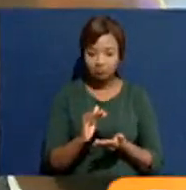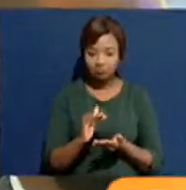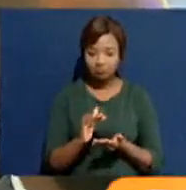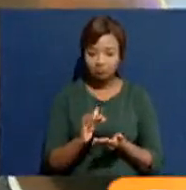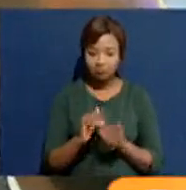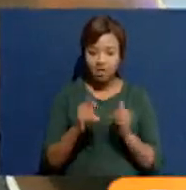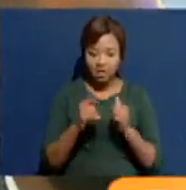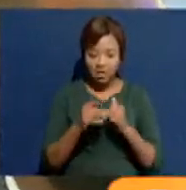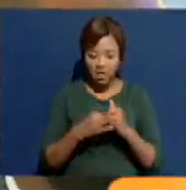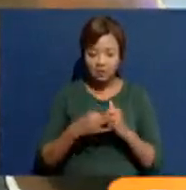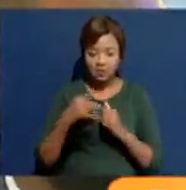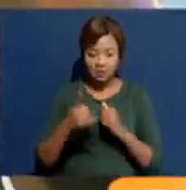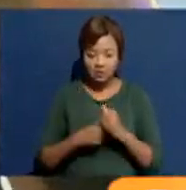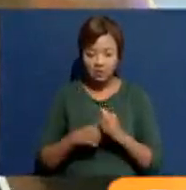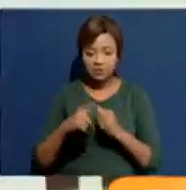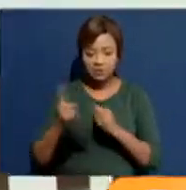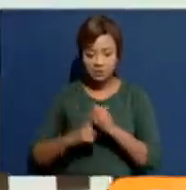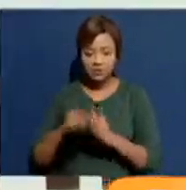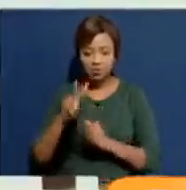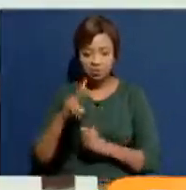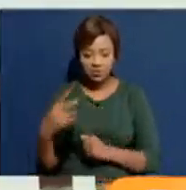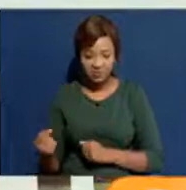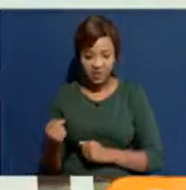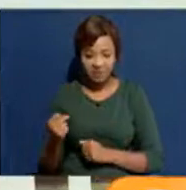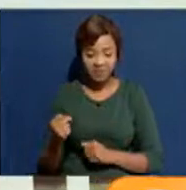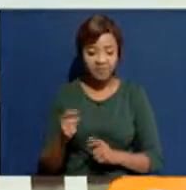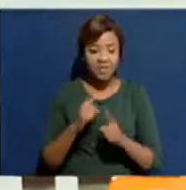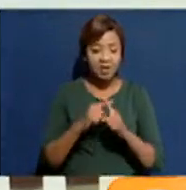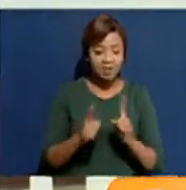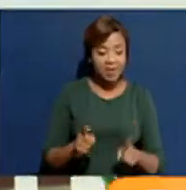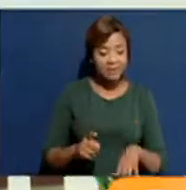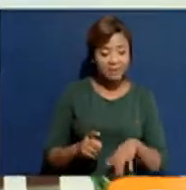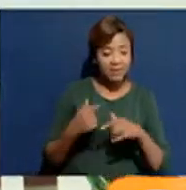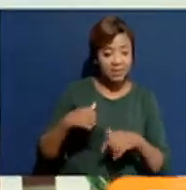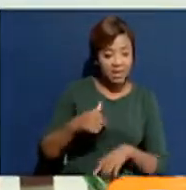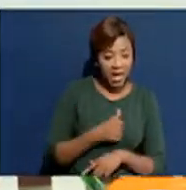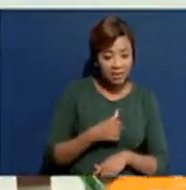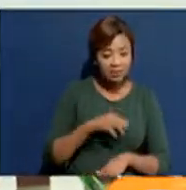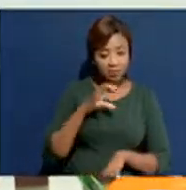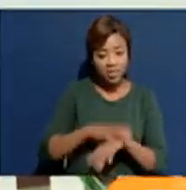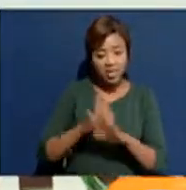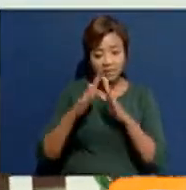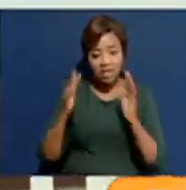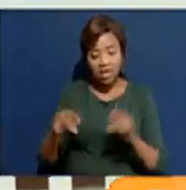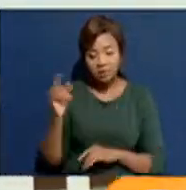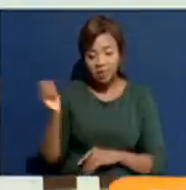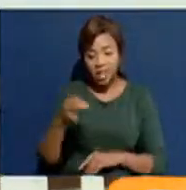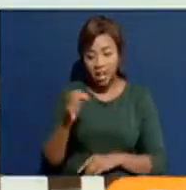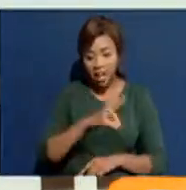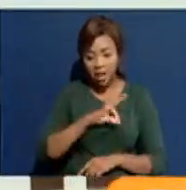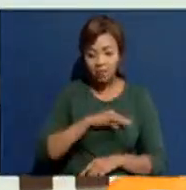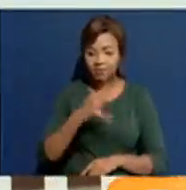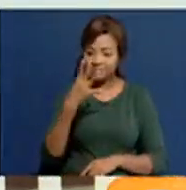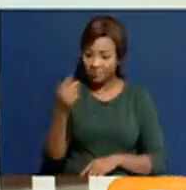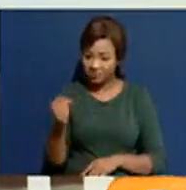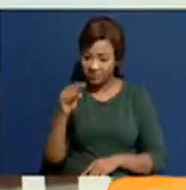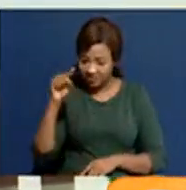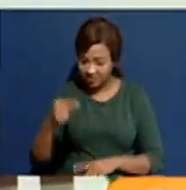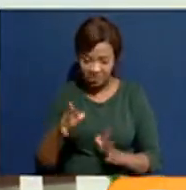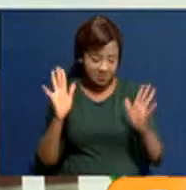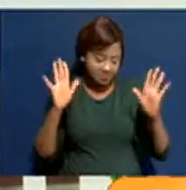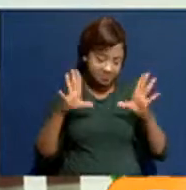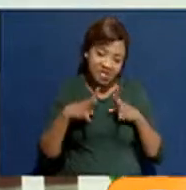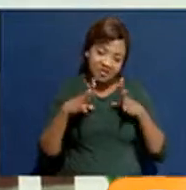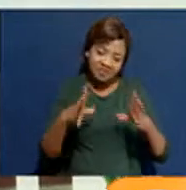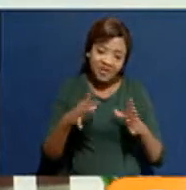86,625. By that particular time, sisi tukapewa ati house allowance ya 45, hakuna shida.